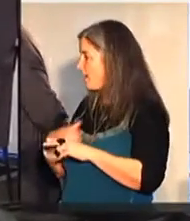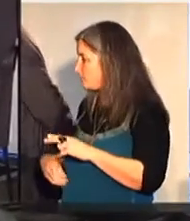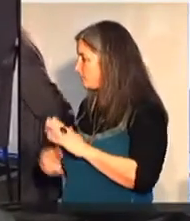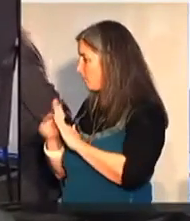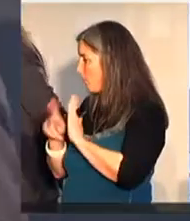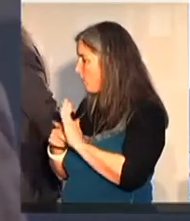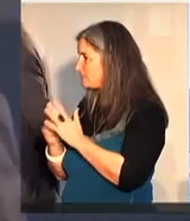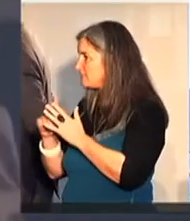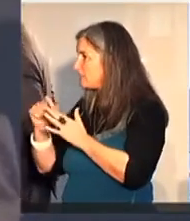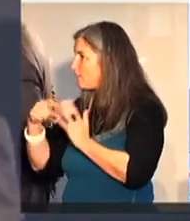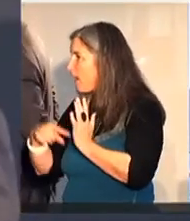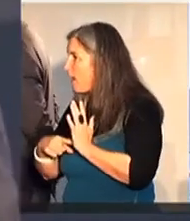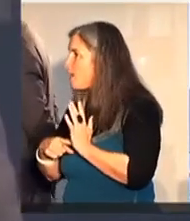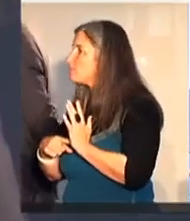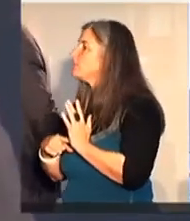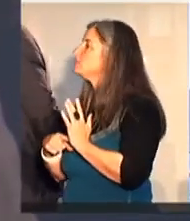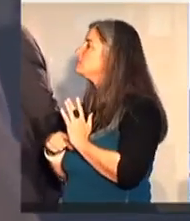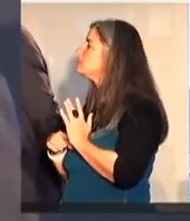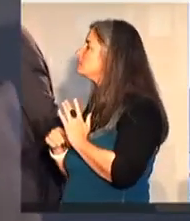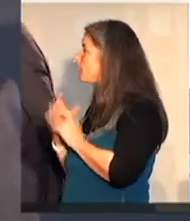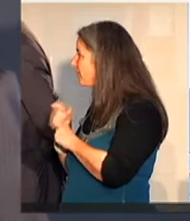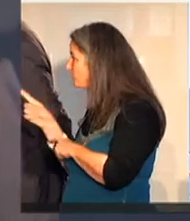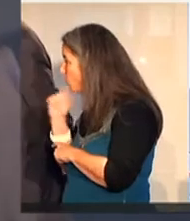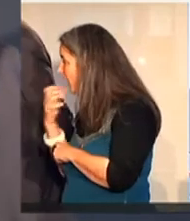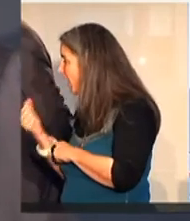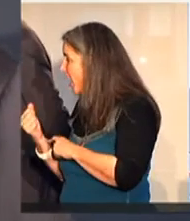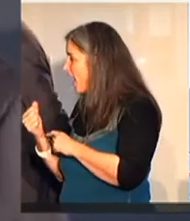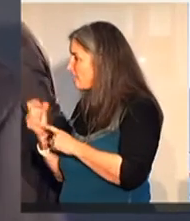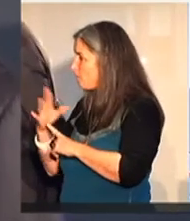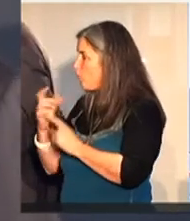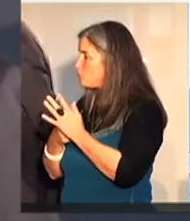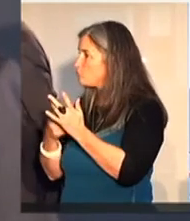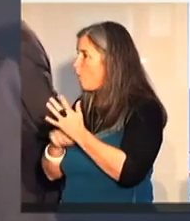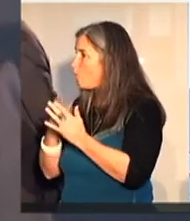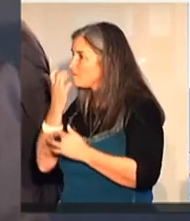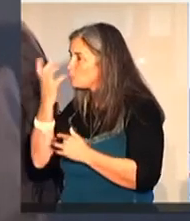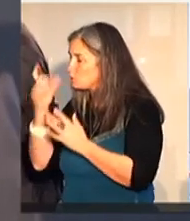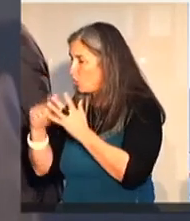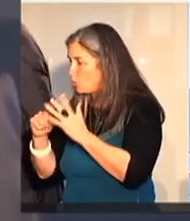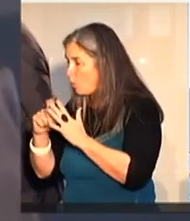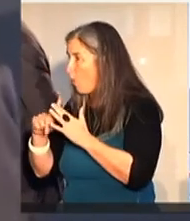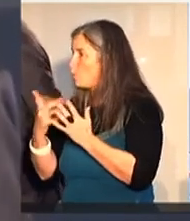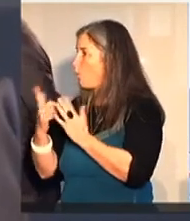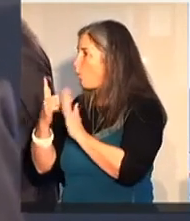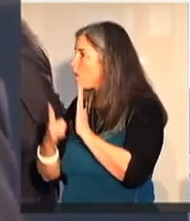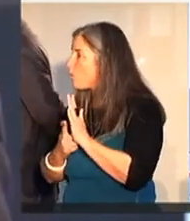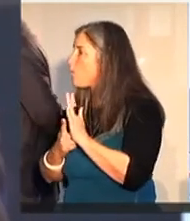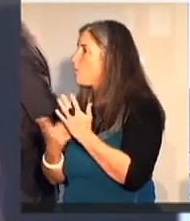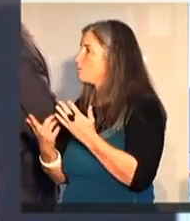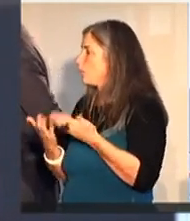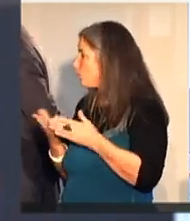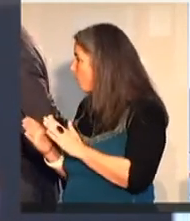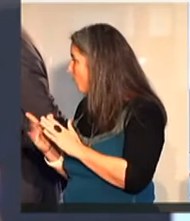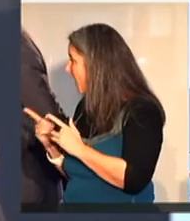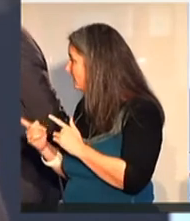going to have a key role on future codes or laws or ways in which the telecom sector might interact